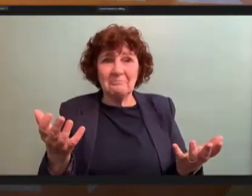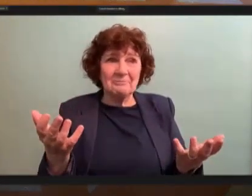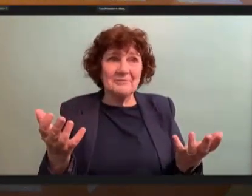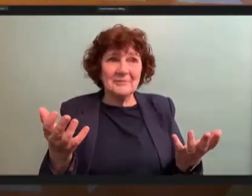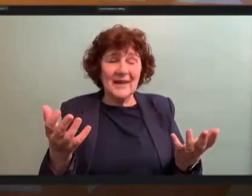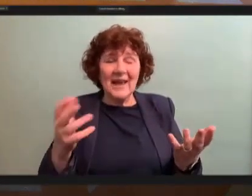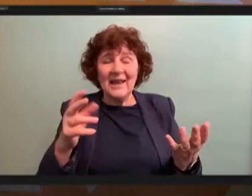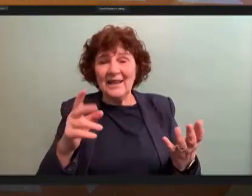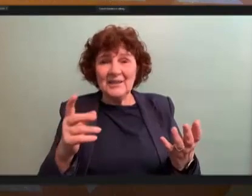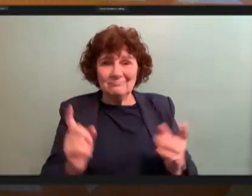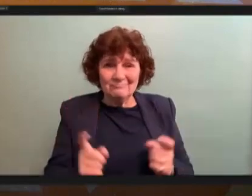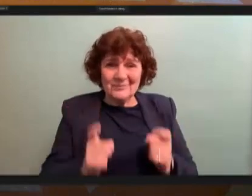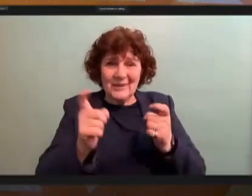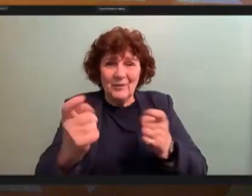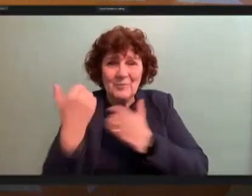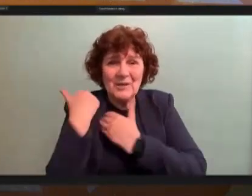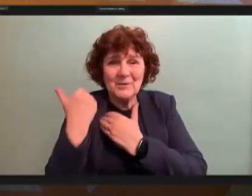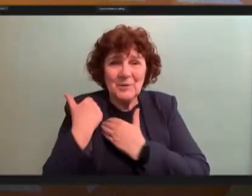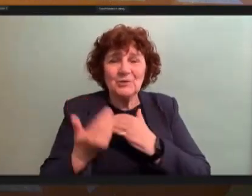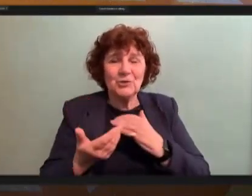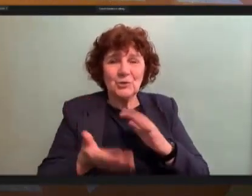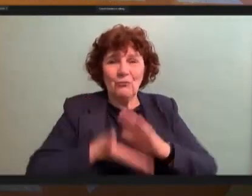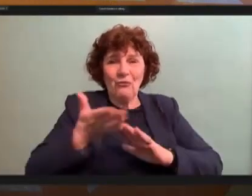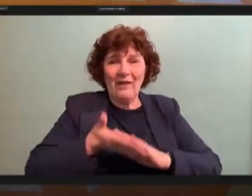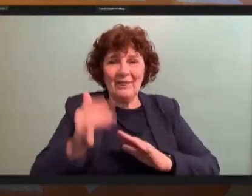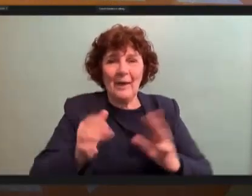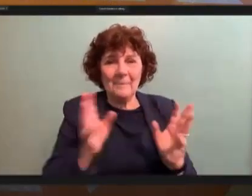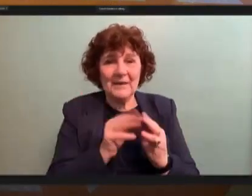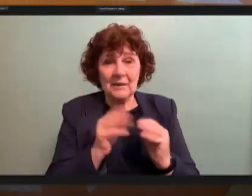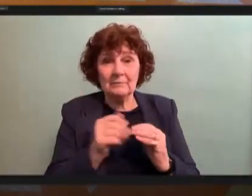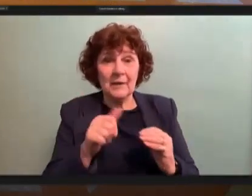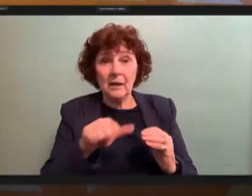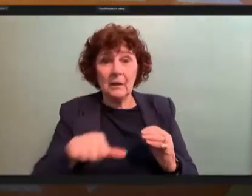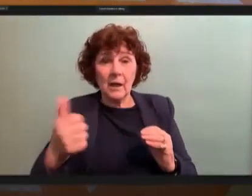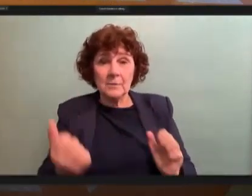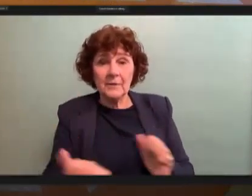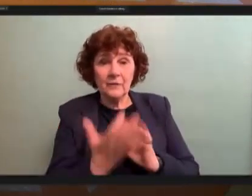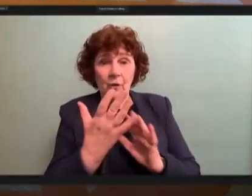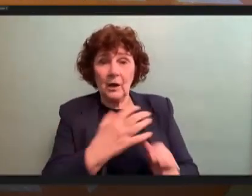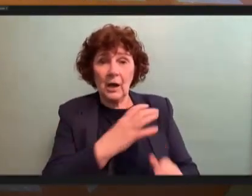deputized to chair the meeting. Anything before council?